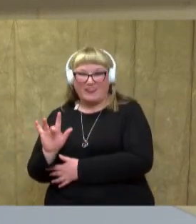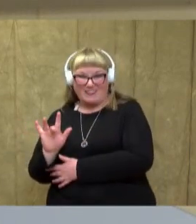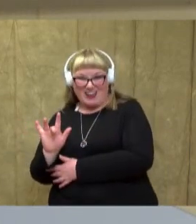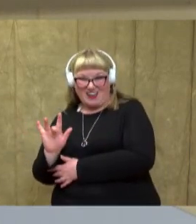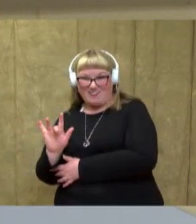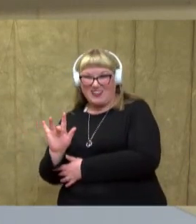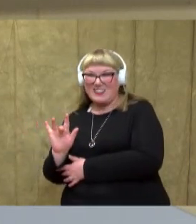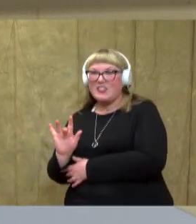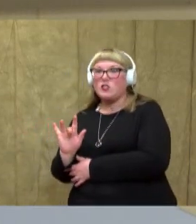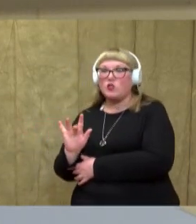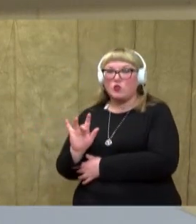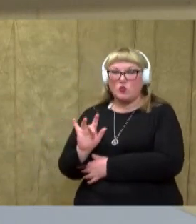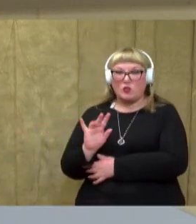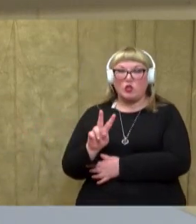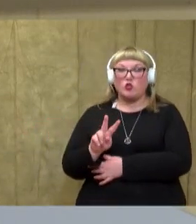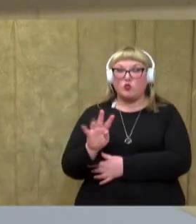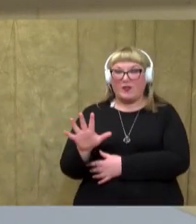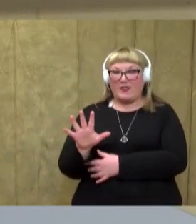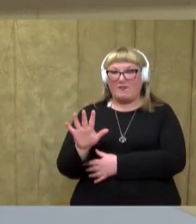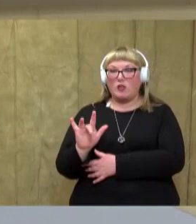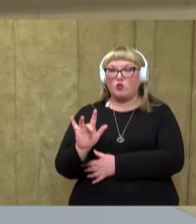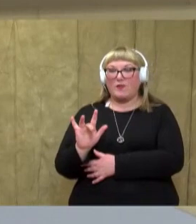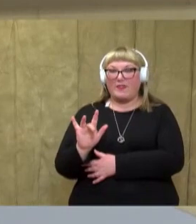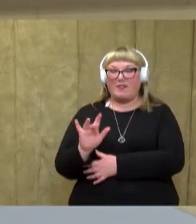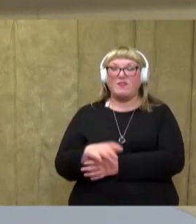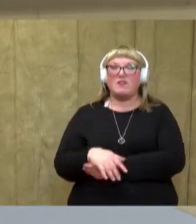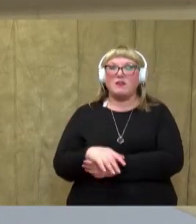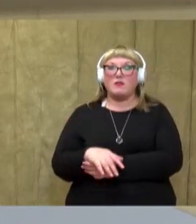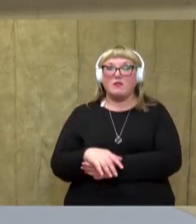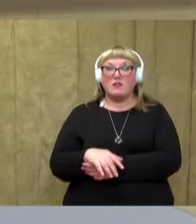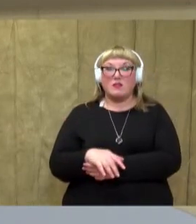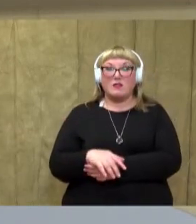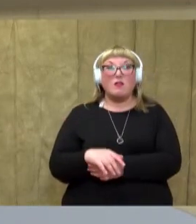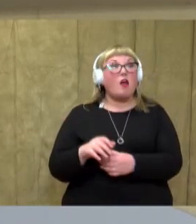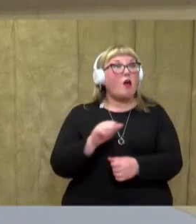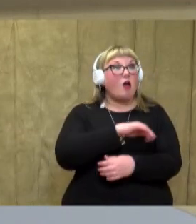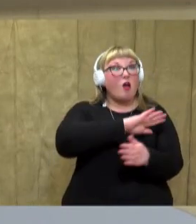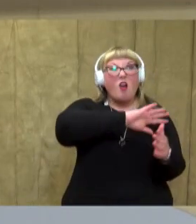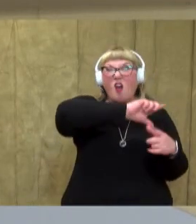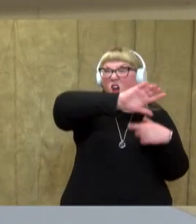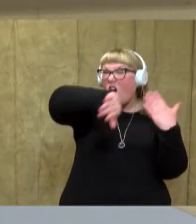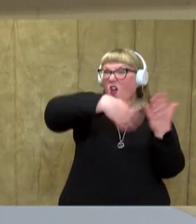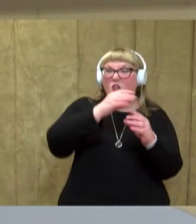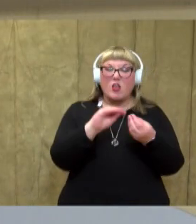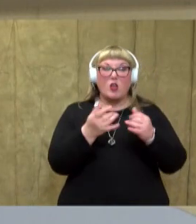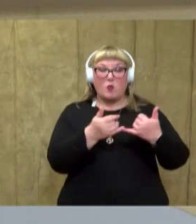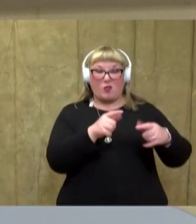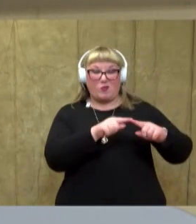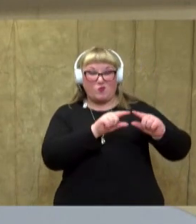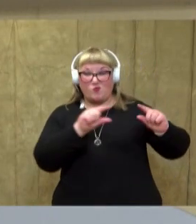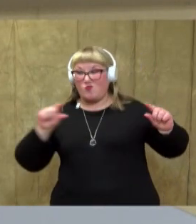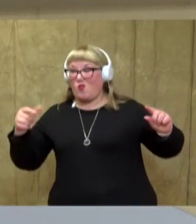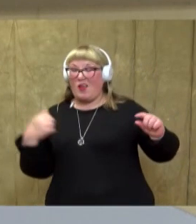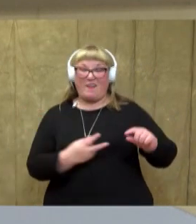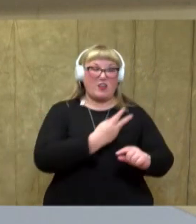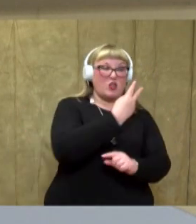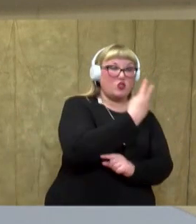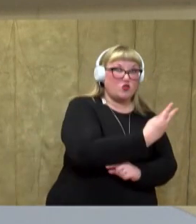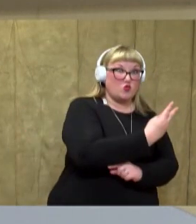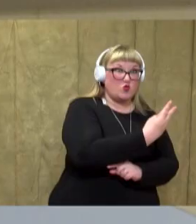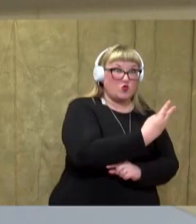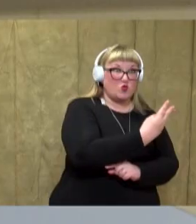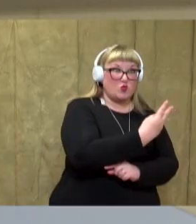25. So we notice all of our numbers in this row have a 2 in the ones place. That's